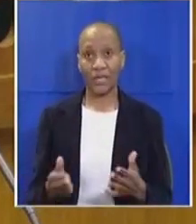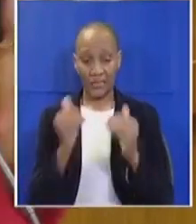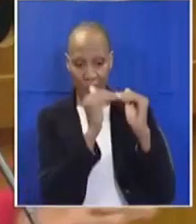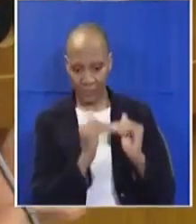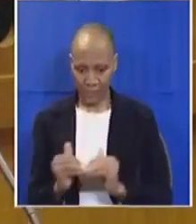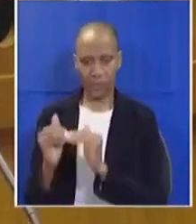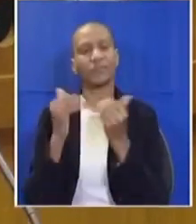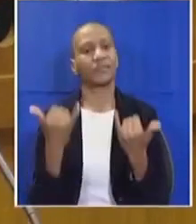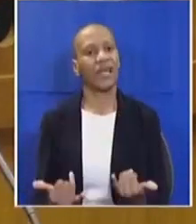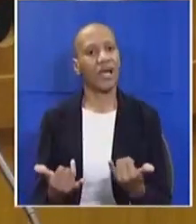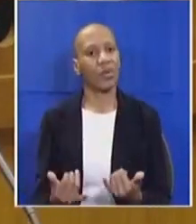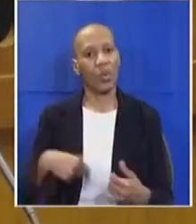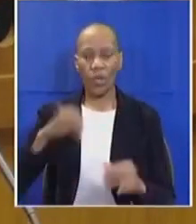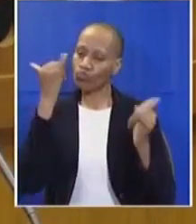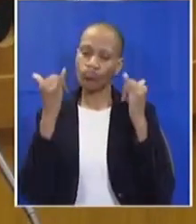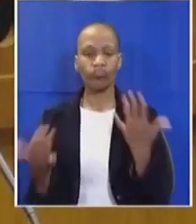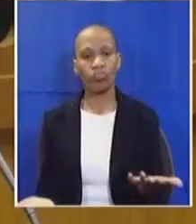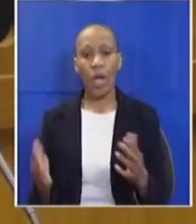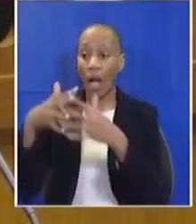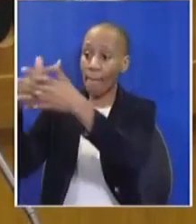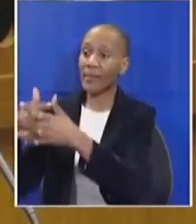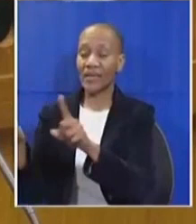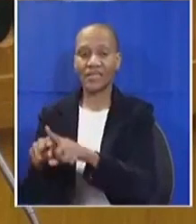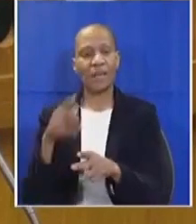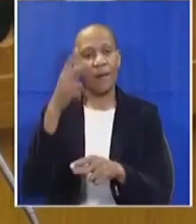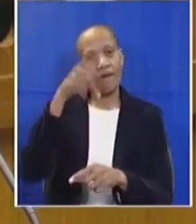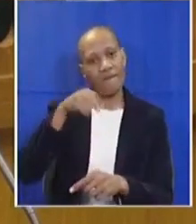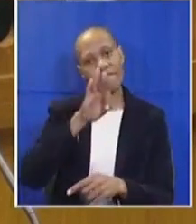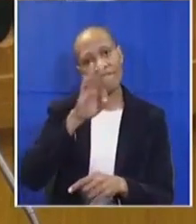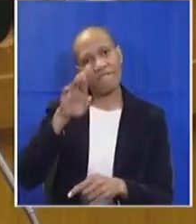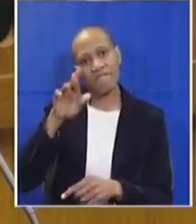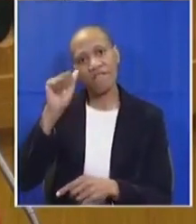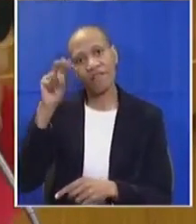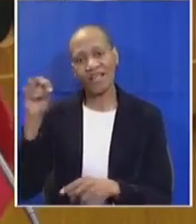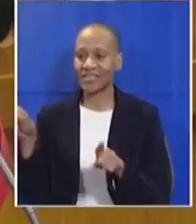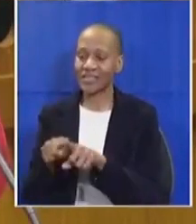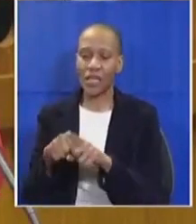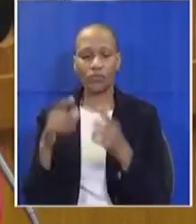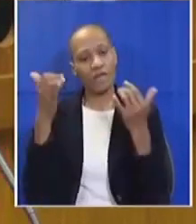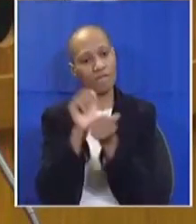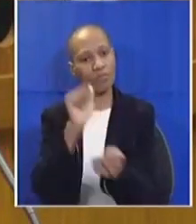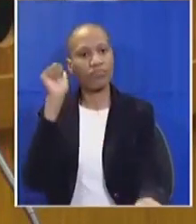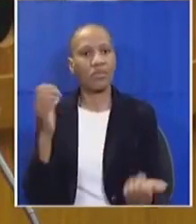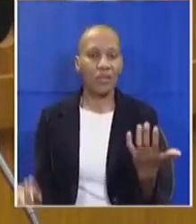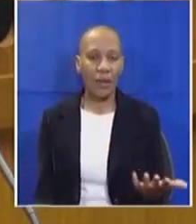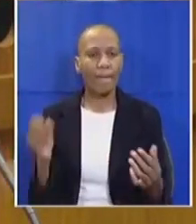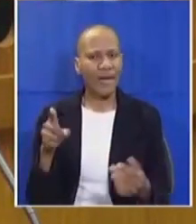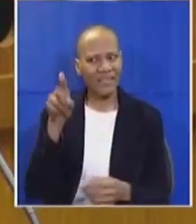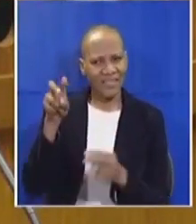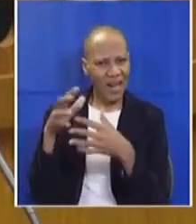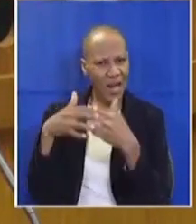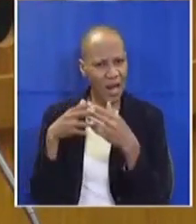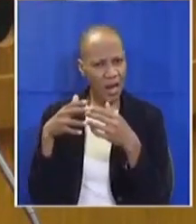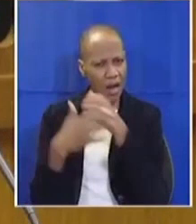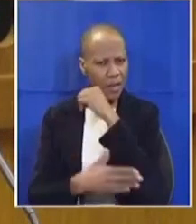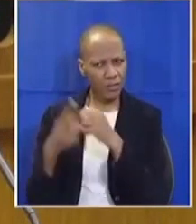democracies, celebrated democracies like America and France, in fact, worse for them, their democracies were not brought